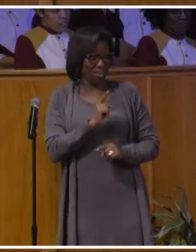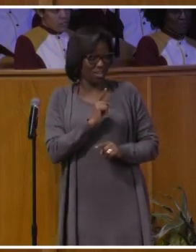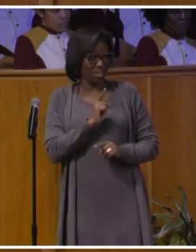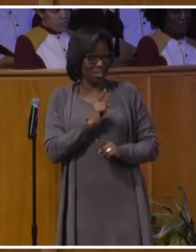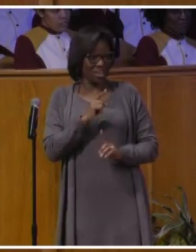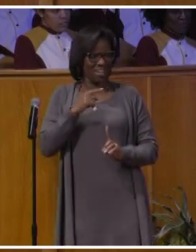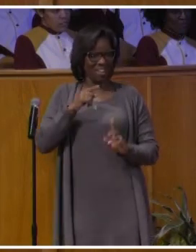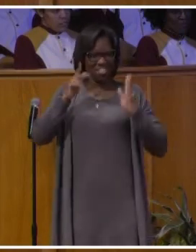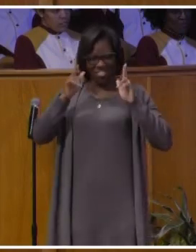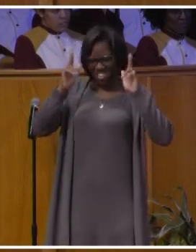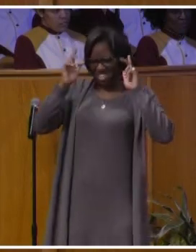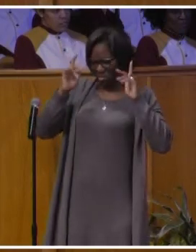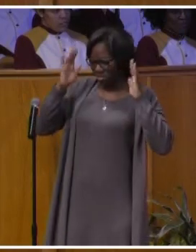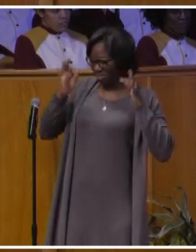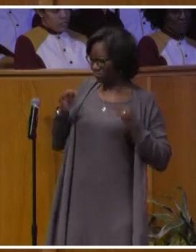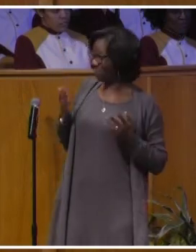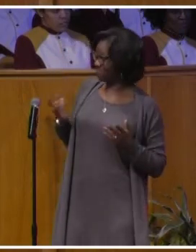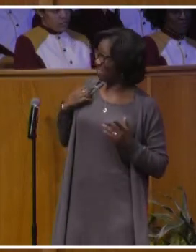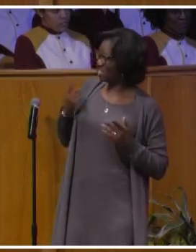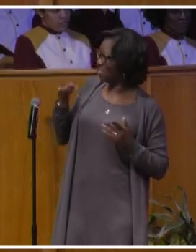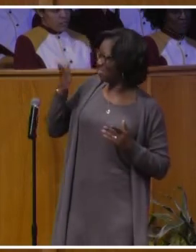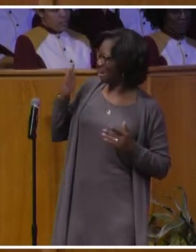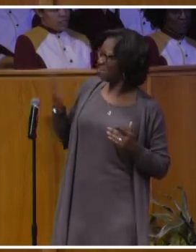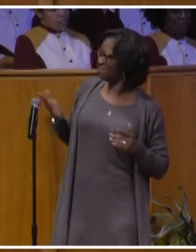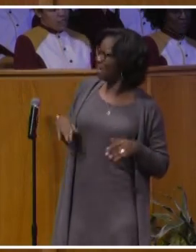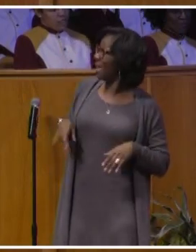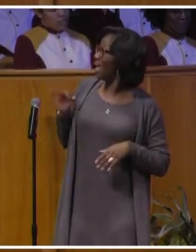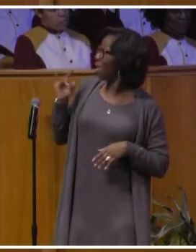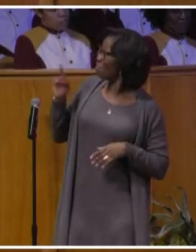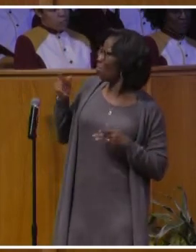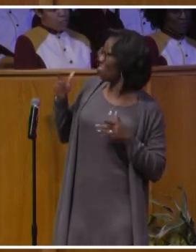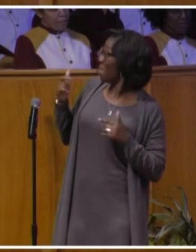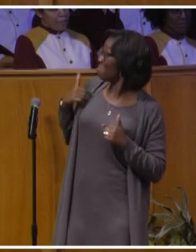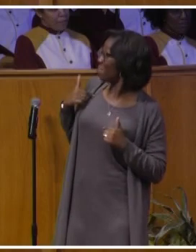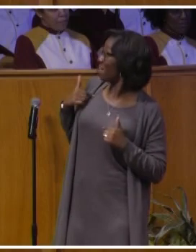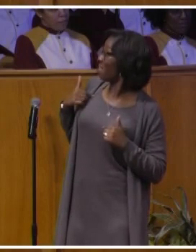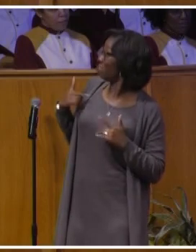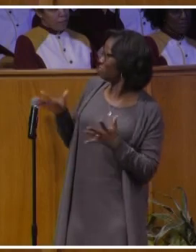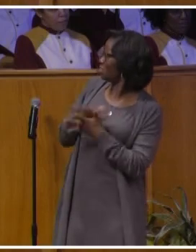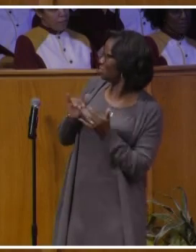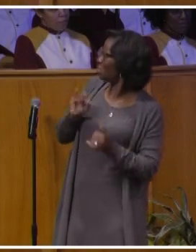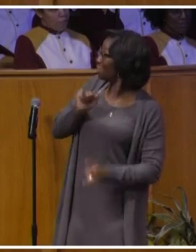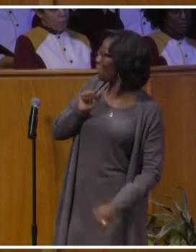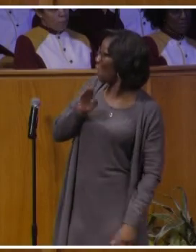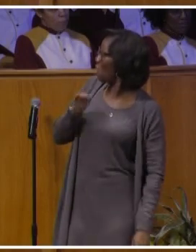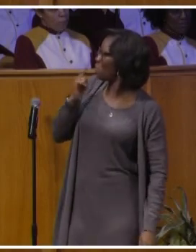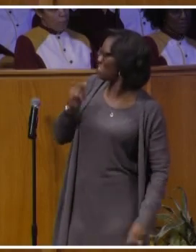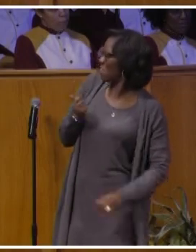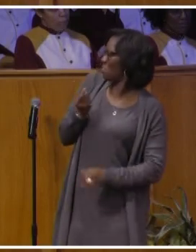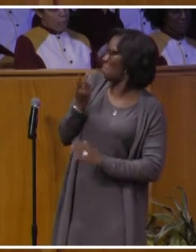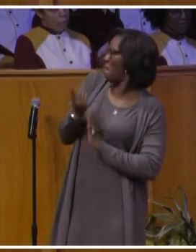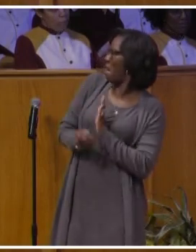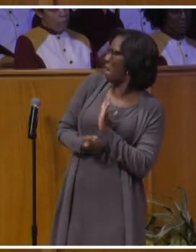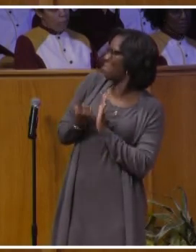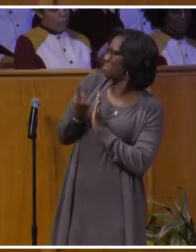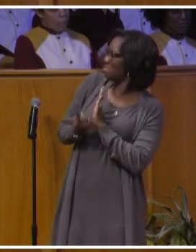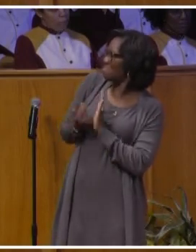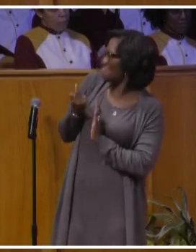what the devil presented to God. The devil says to God, listen, if you let me have my way with Job for just a few